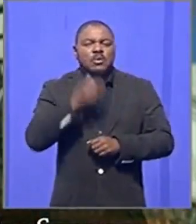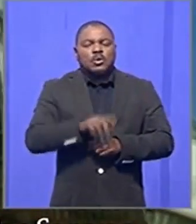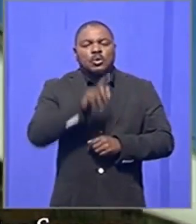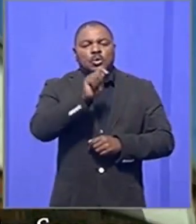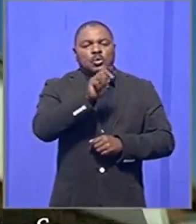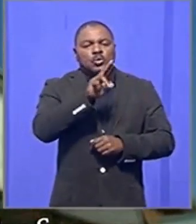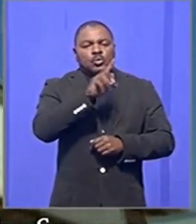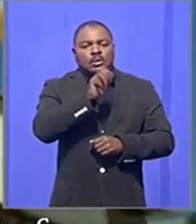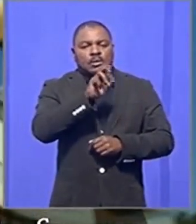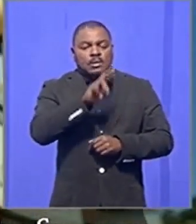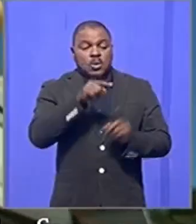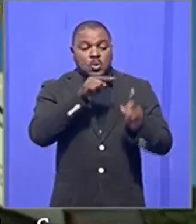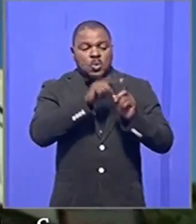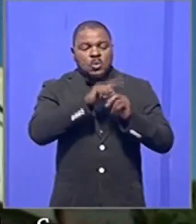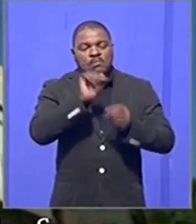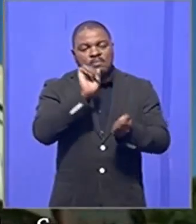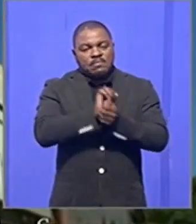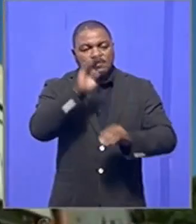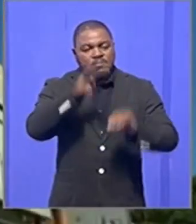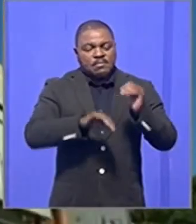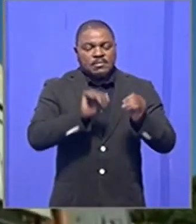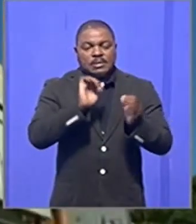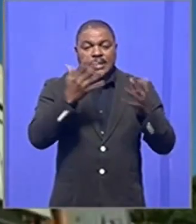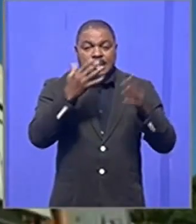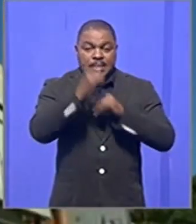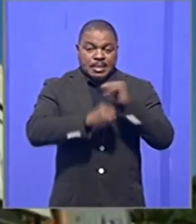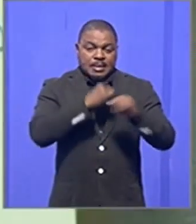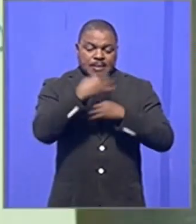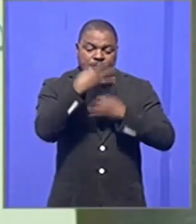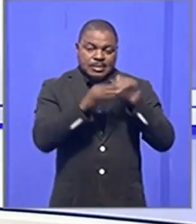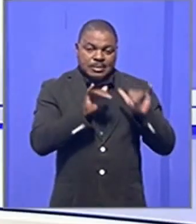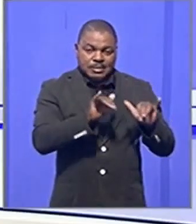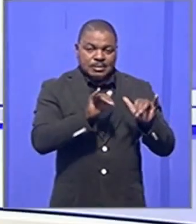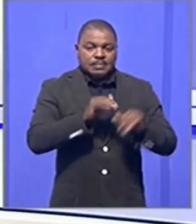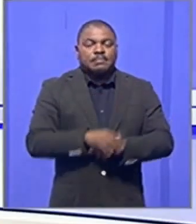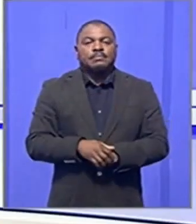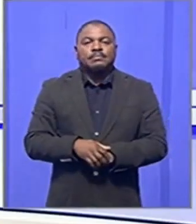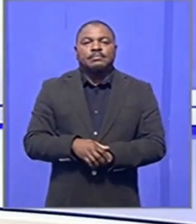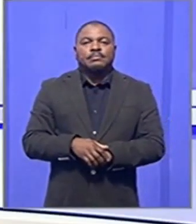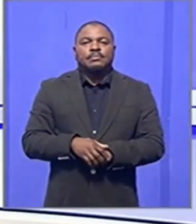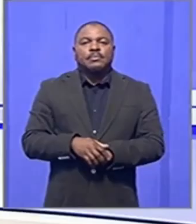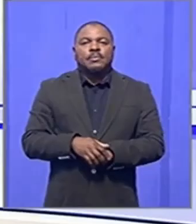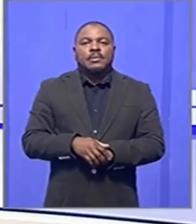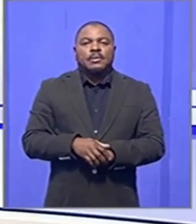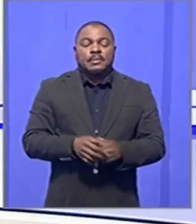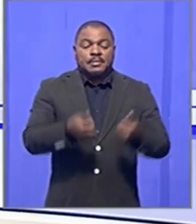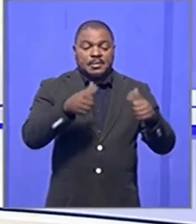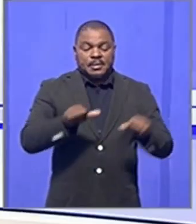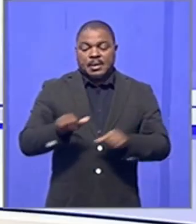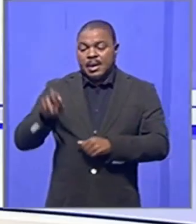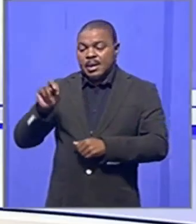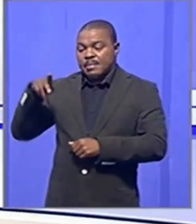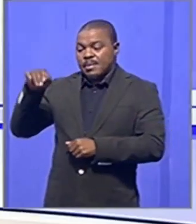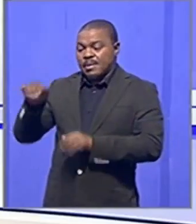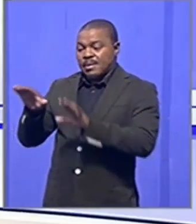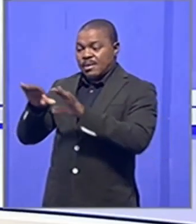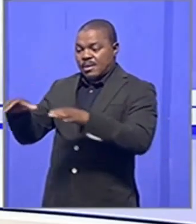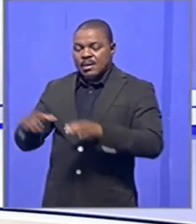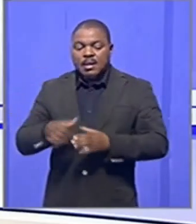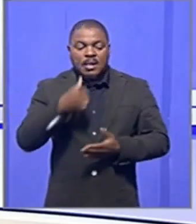yo a gogago sekwebo sa mengwaga e 10. Go sa le bjalo NPA e galemile ka bogale